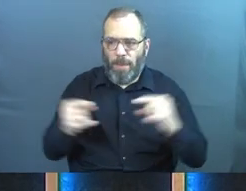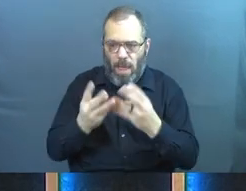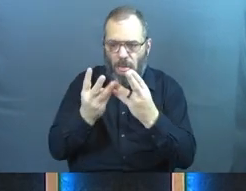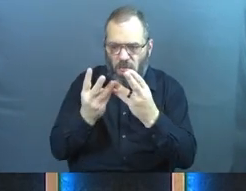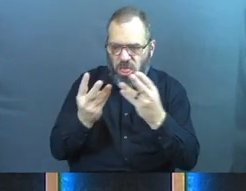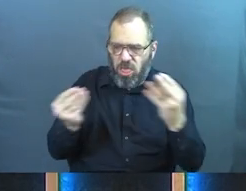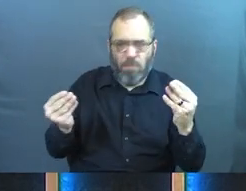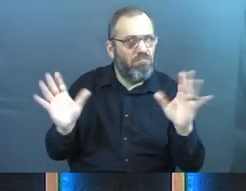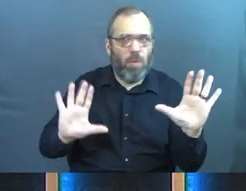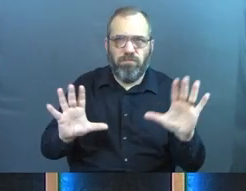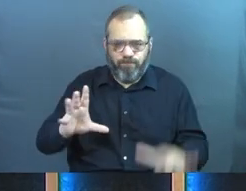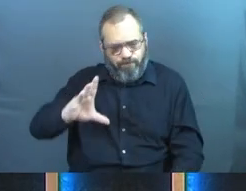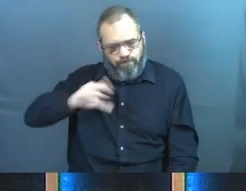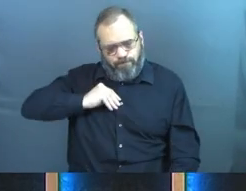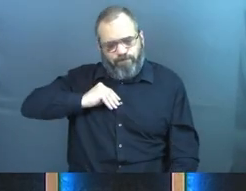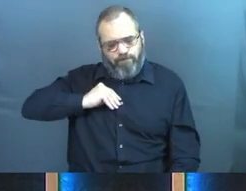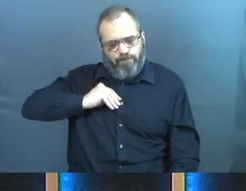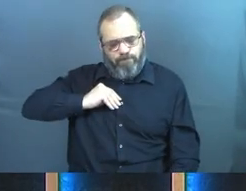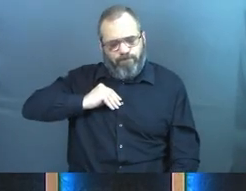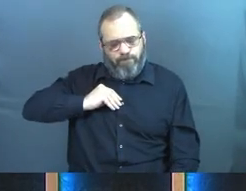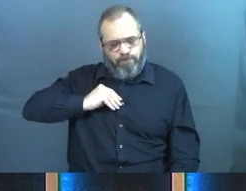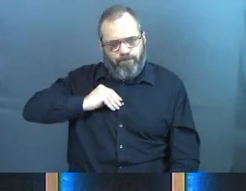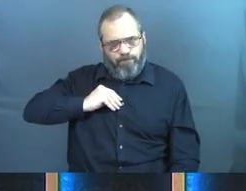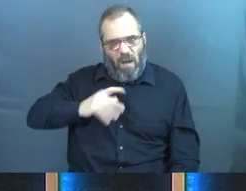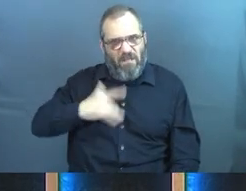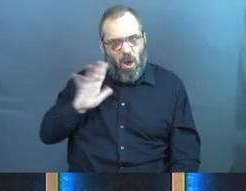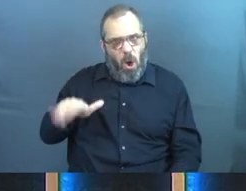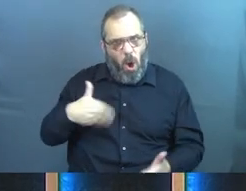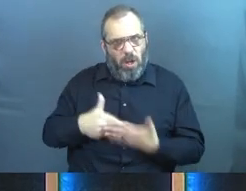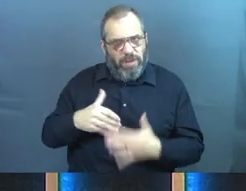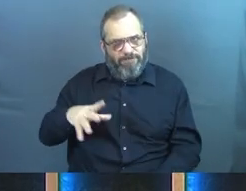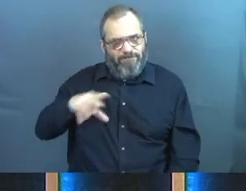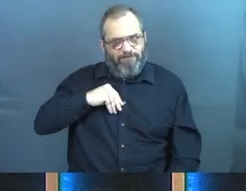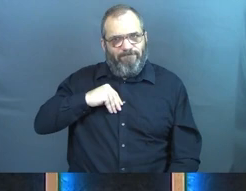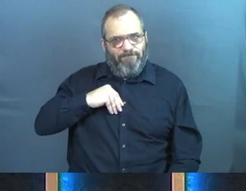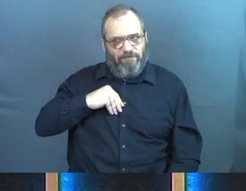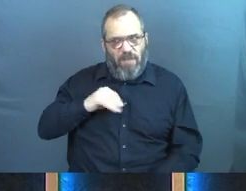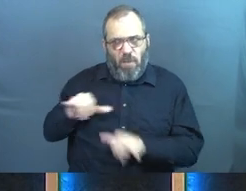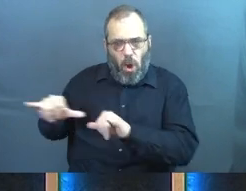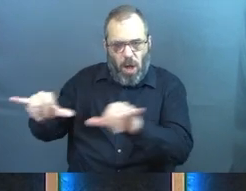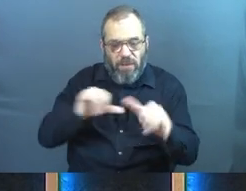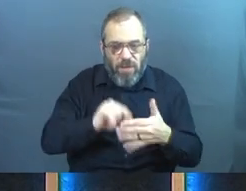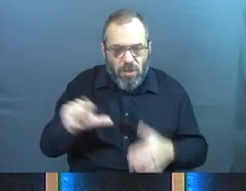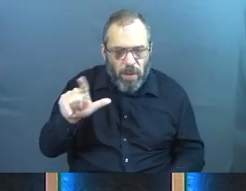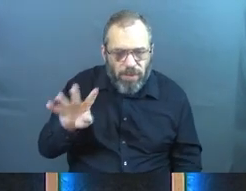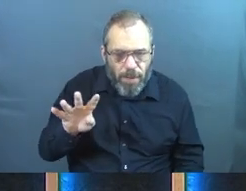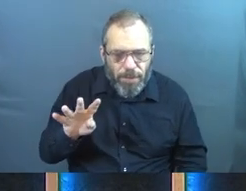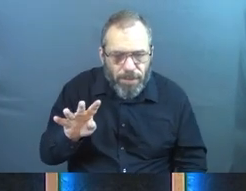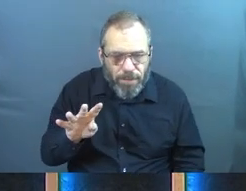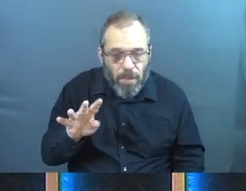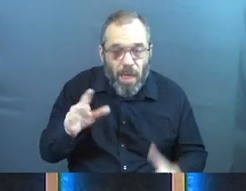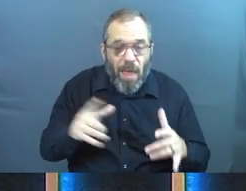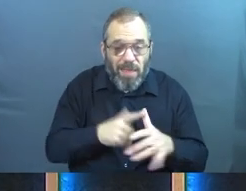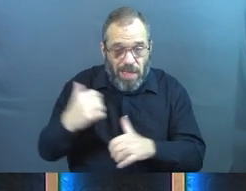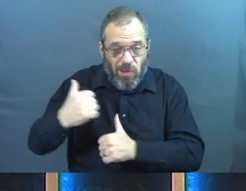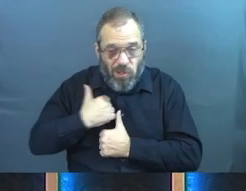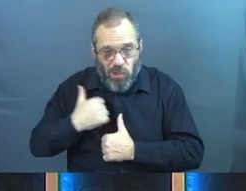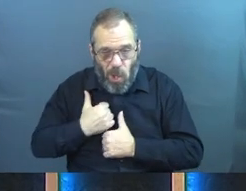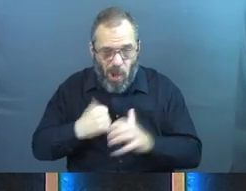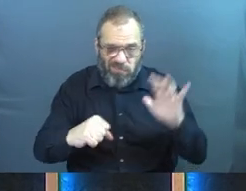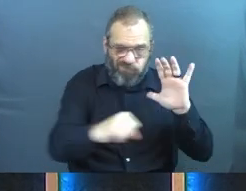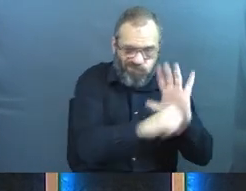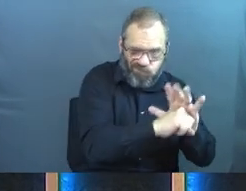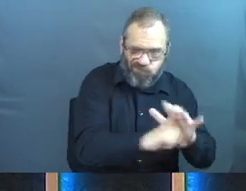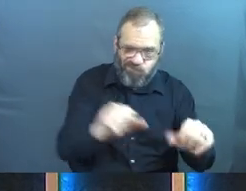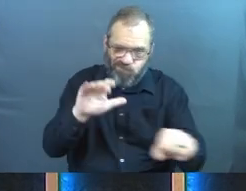pain be dulled. He was going to feel all of it for us. Verse 24. Then the soldiers nailed him